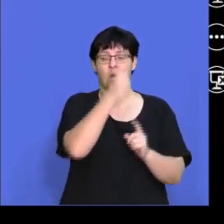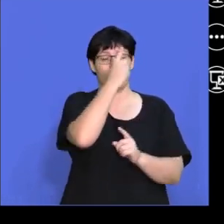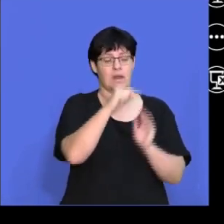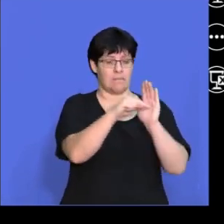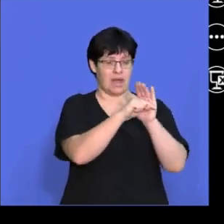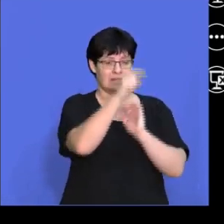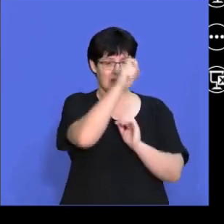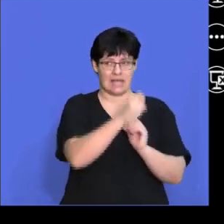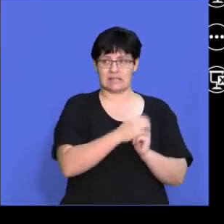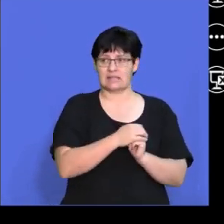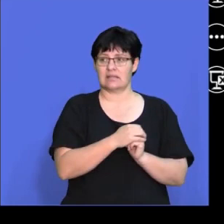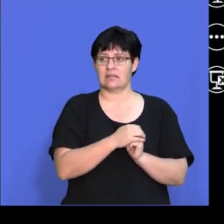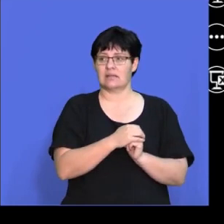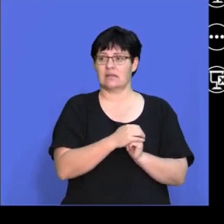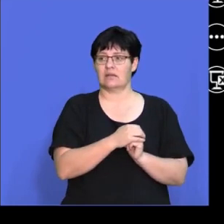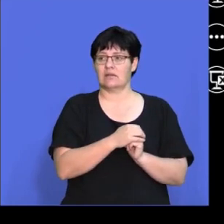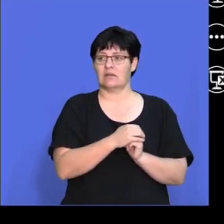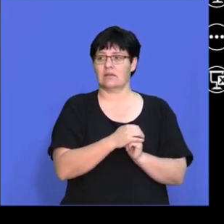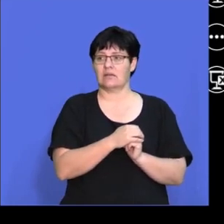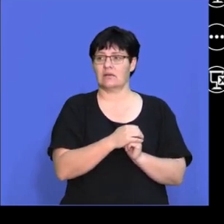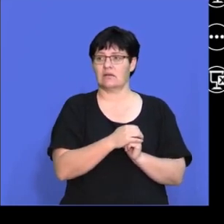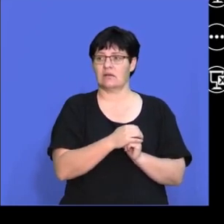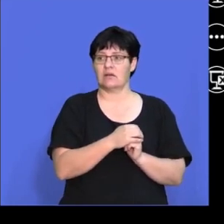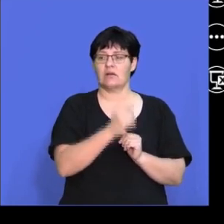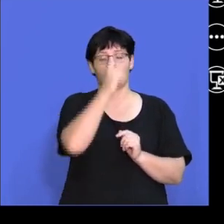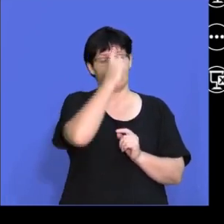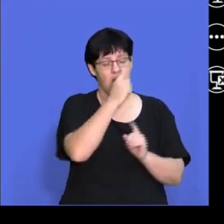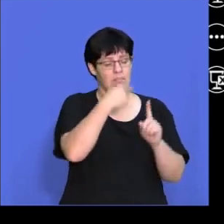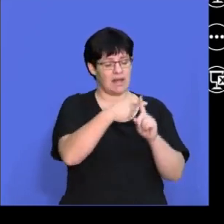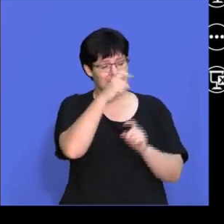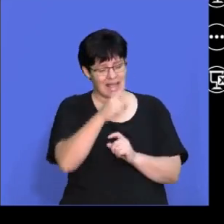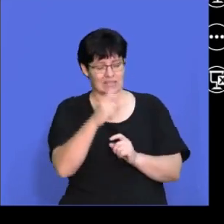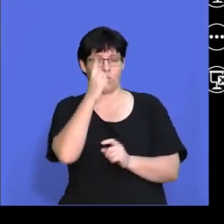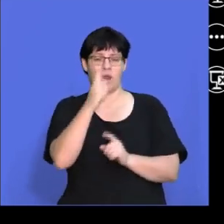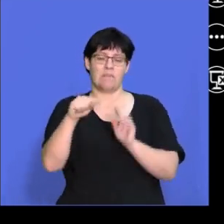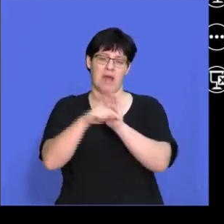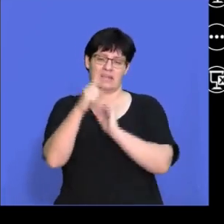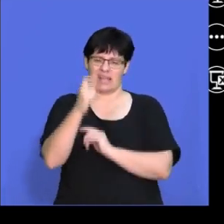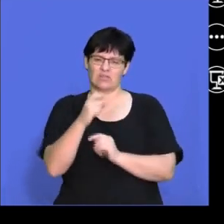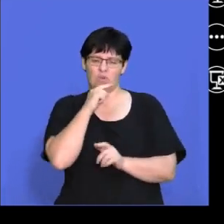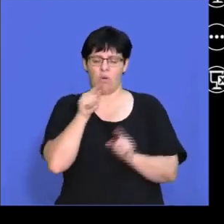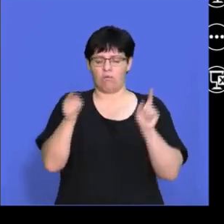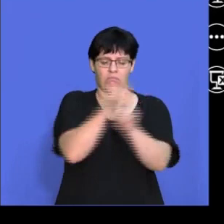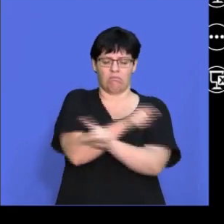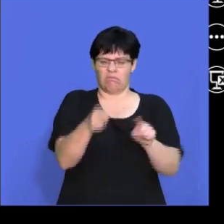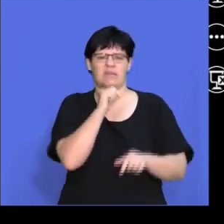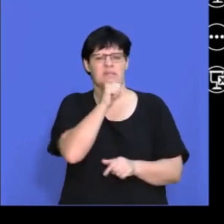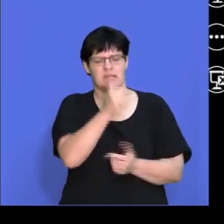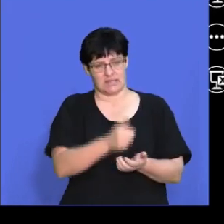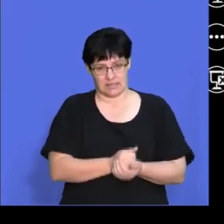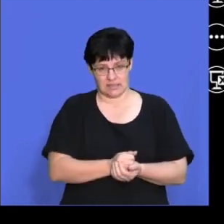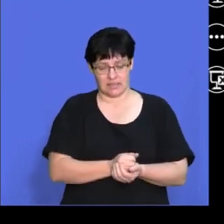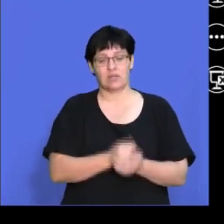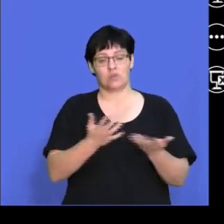or sorry, 1 minus x. The order doesn't really matter though, so that's cool. So we have 1 plus x and we have 1 minus x.